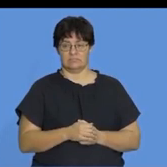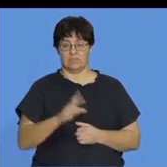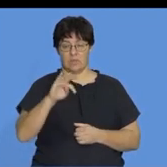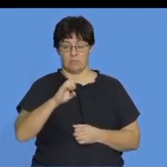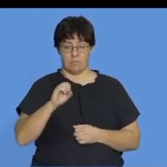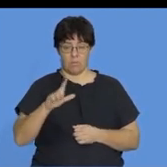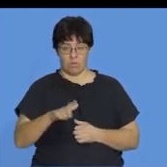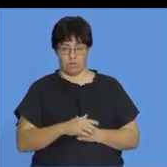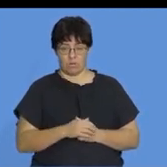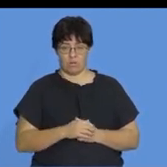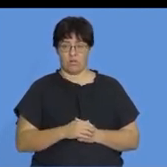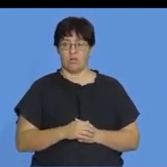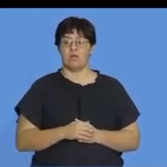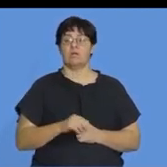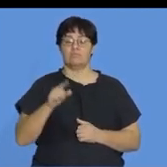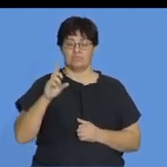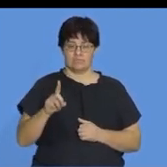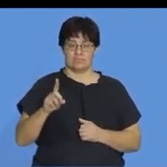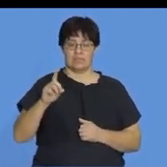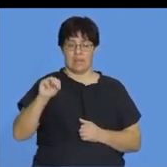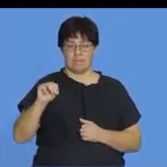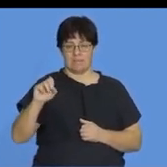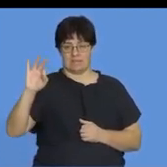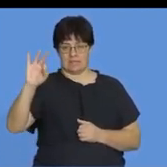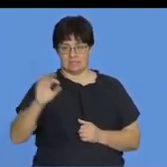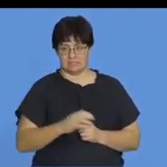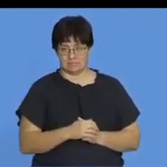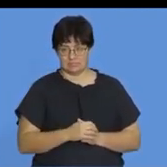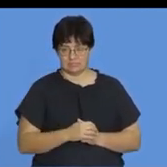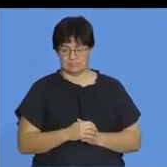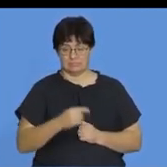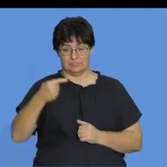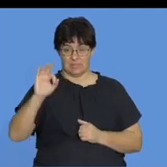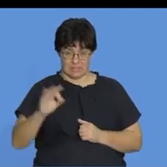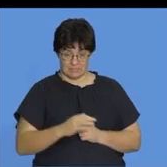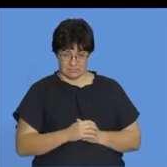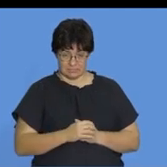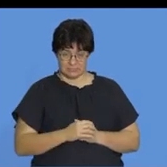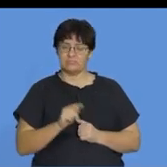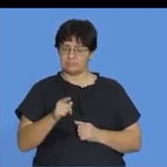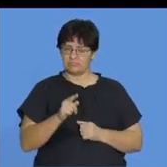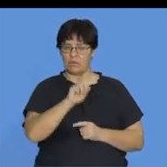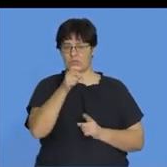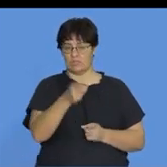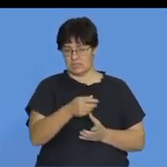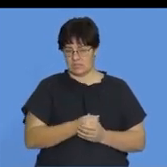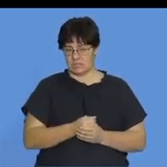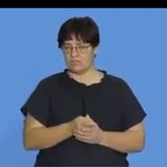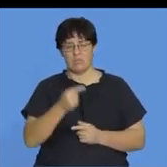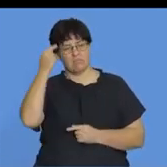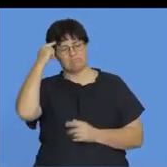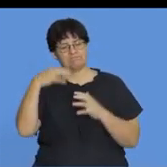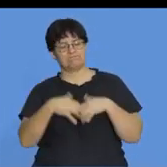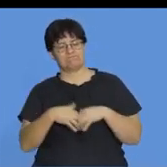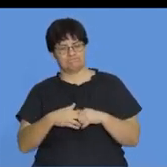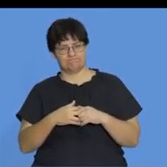0.136 mole per cubic decimeter. Right, so that's as far as the question is concerned. Also, you may think of